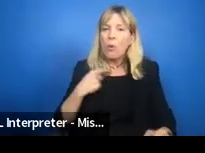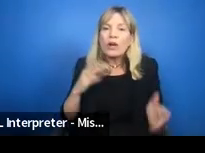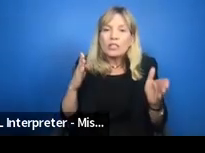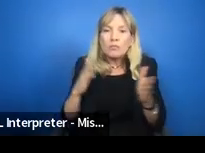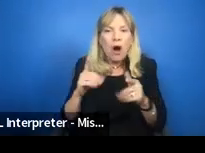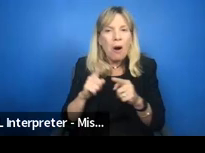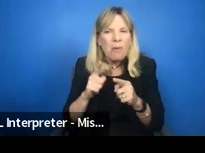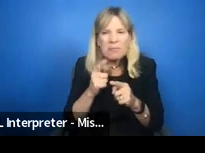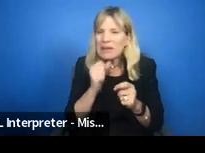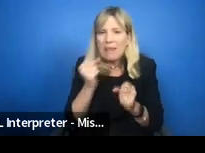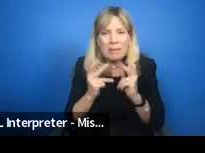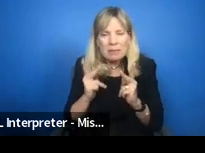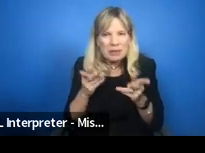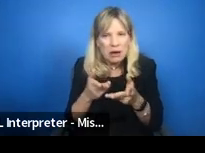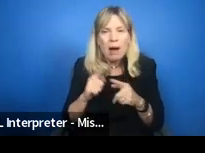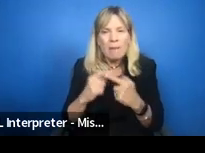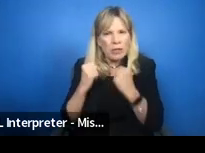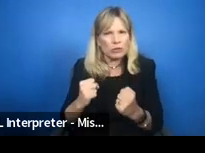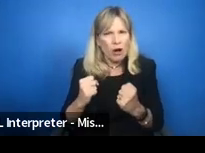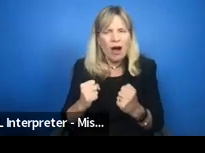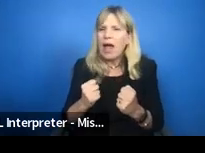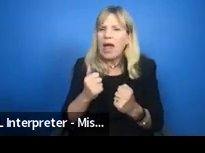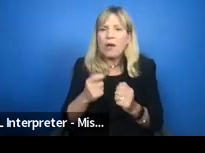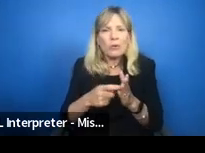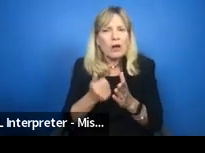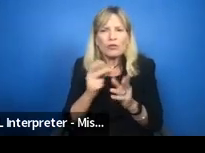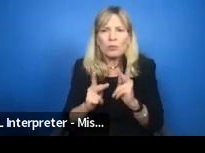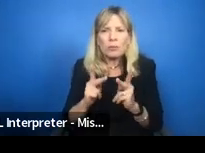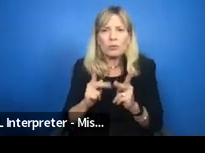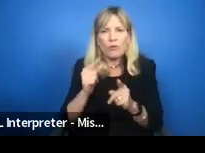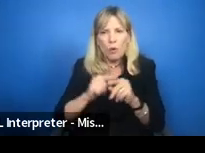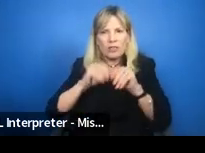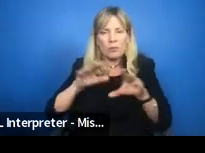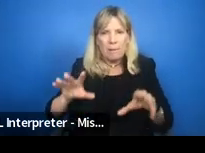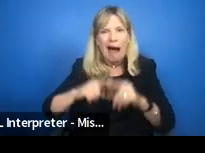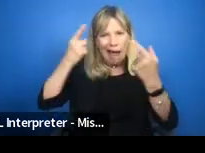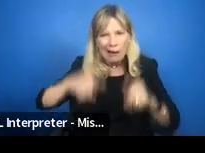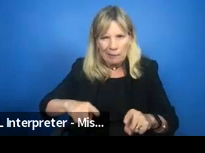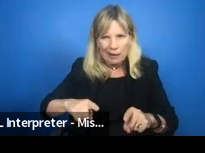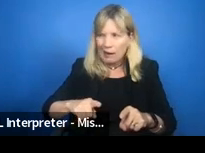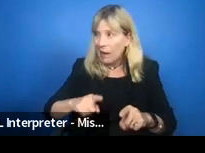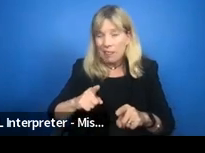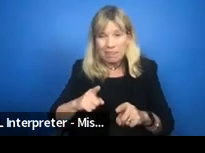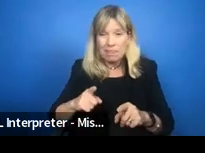mighty. It really just takes a few people to really get the word out. But I agree, given how